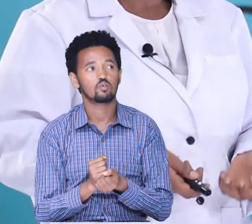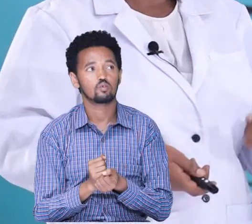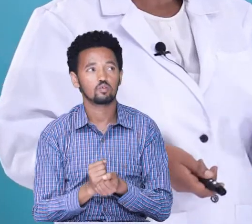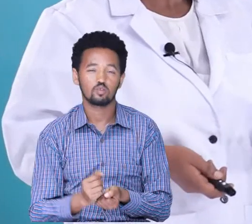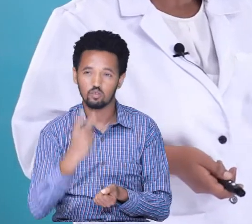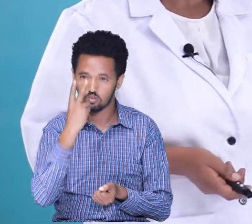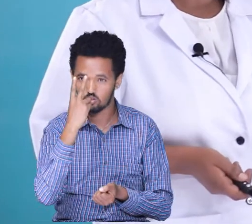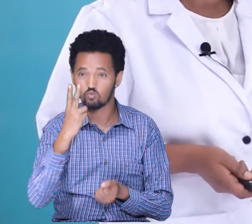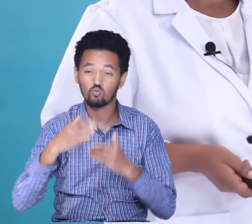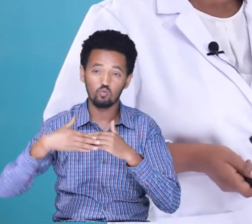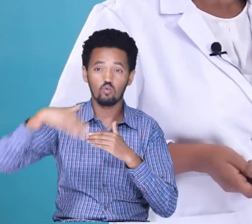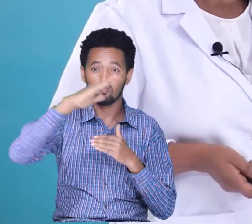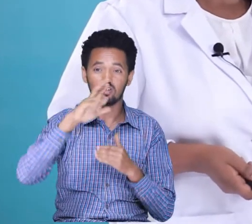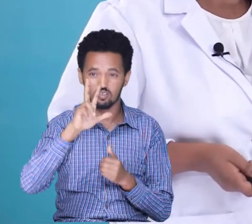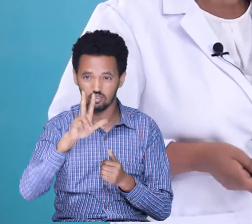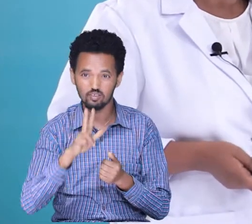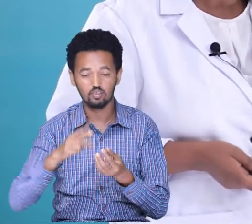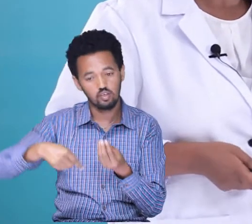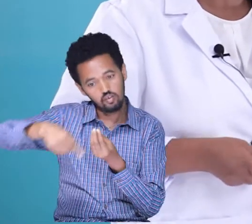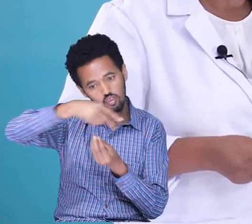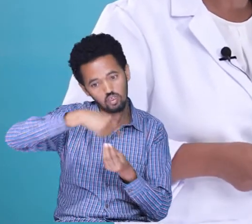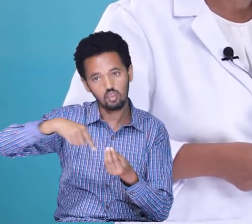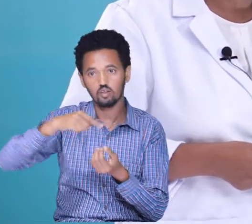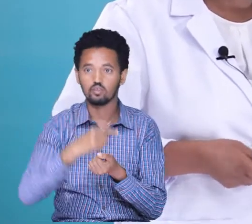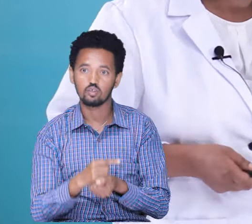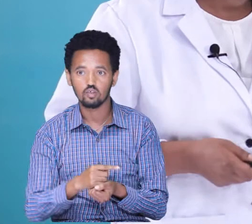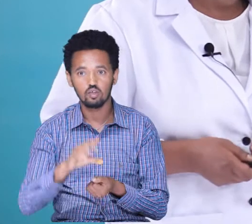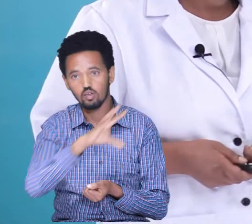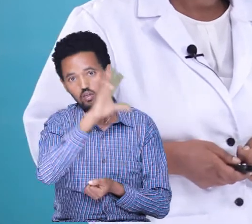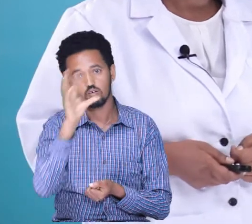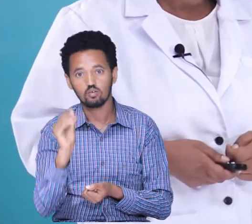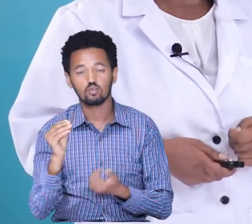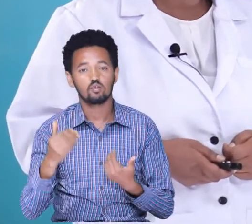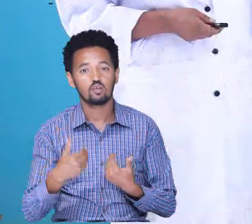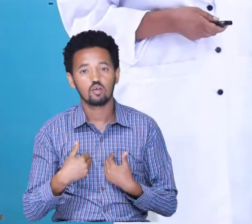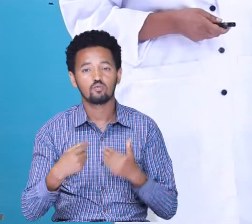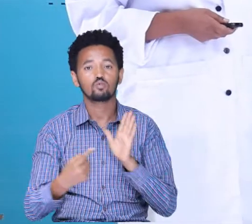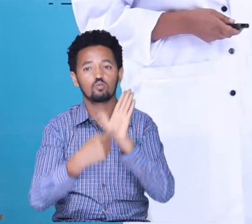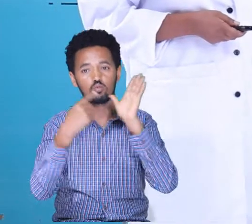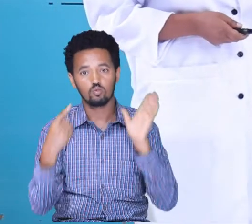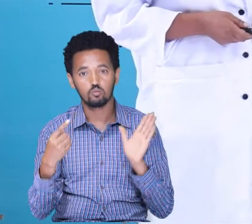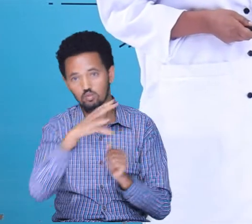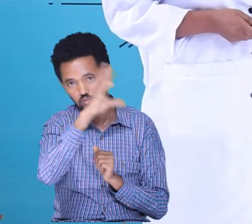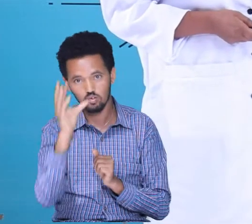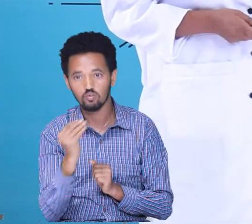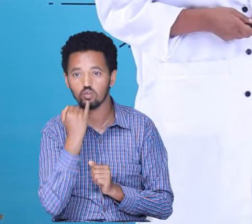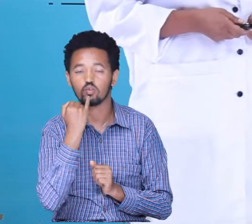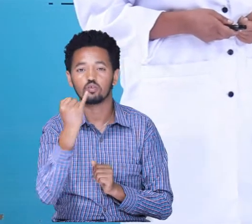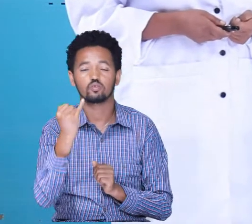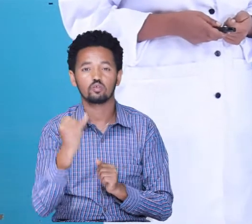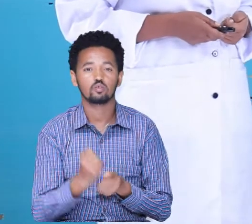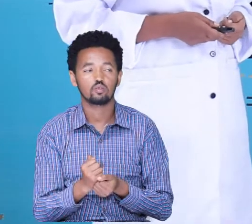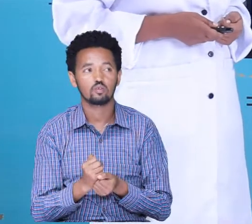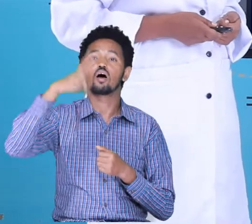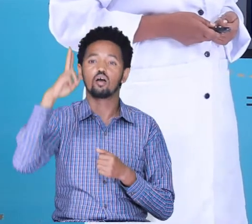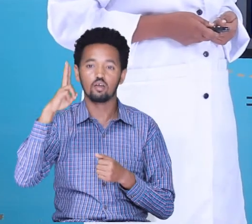Two over three areas of Africa lies within the tropics. So Africa has high